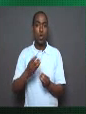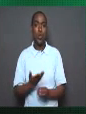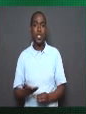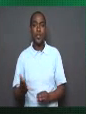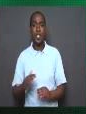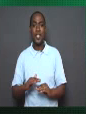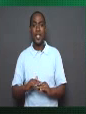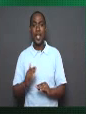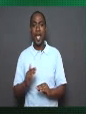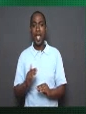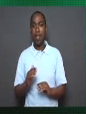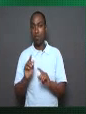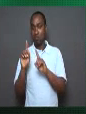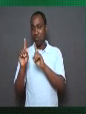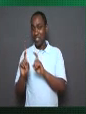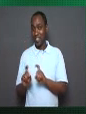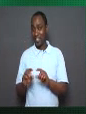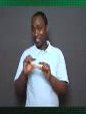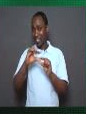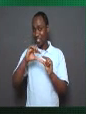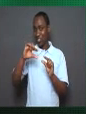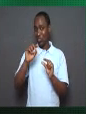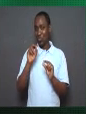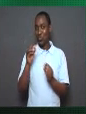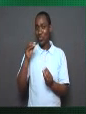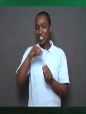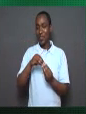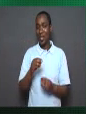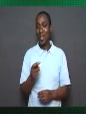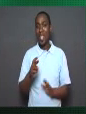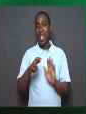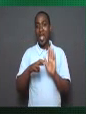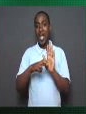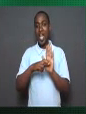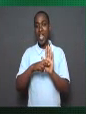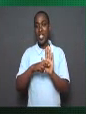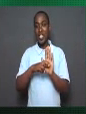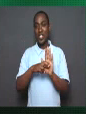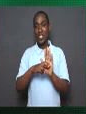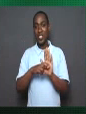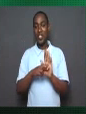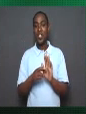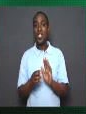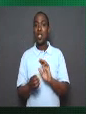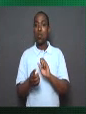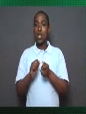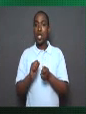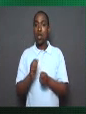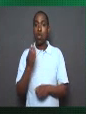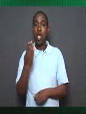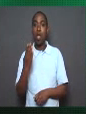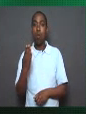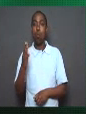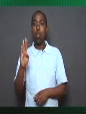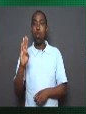substance in a test tube. The reagent turns from blue to violet in